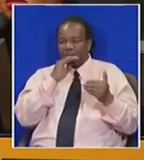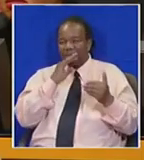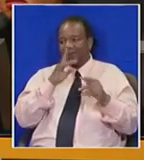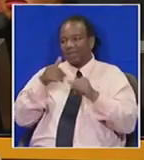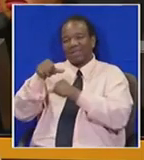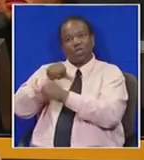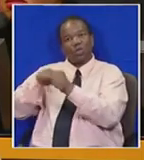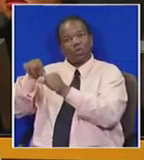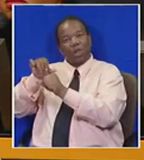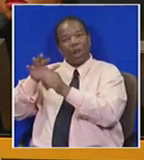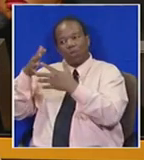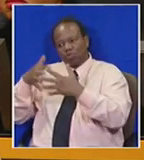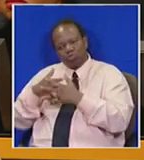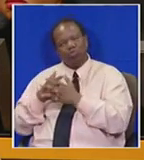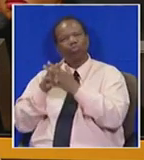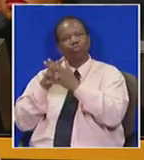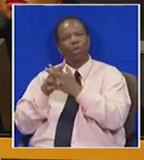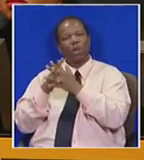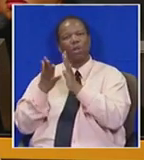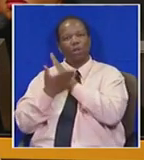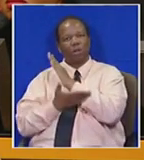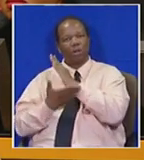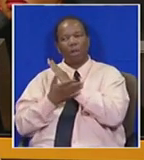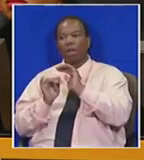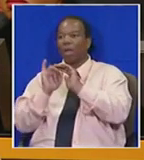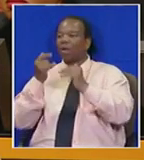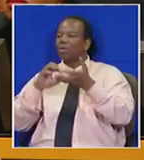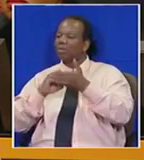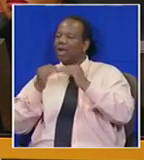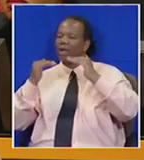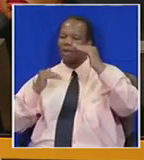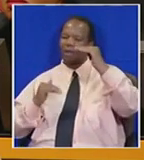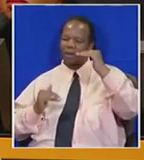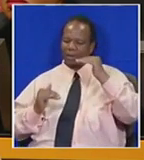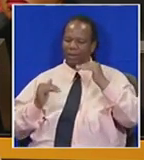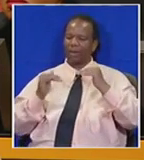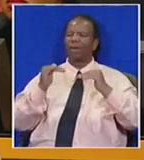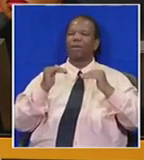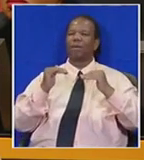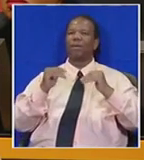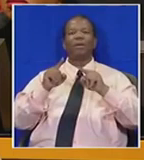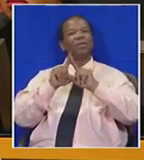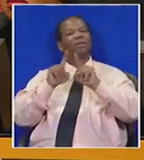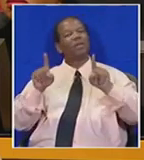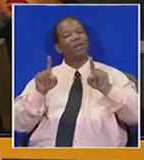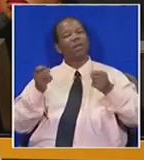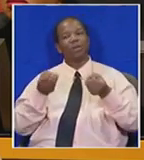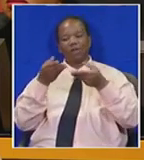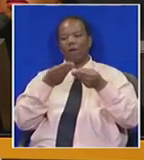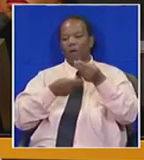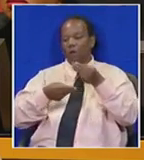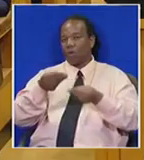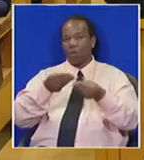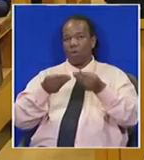solidarity within the country, to address the deep levels of inequality, and to provide an economic underpinning to the vision